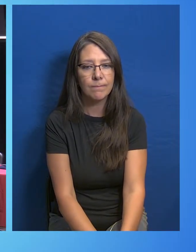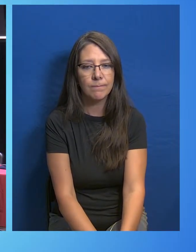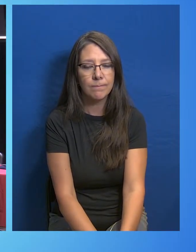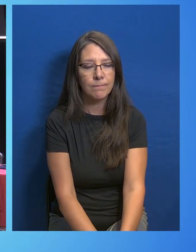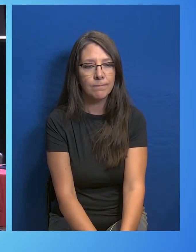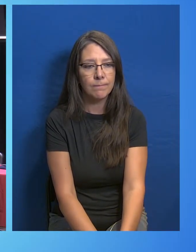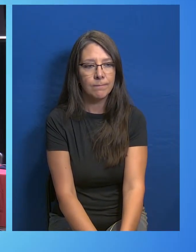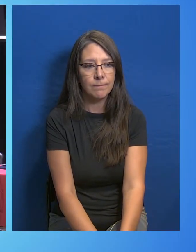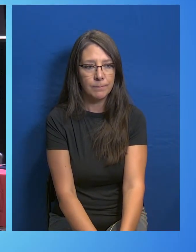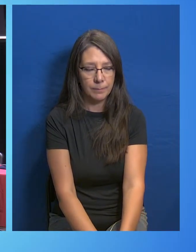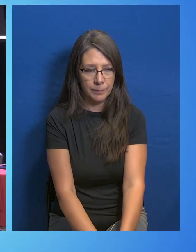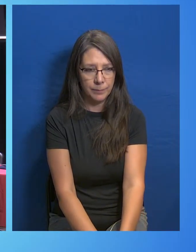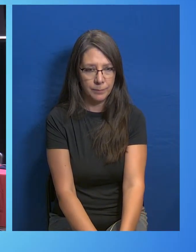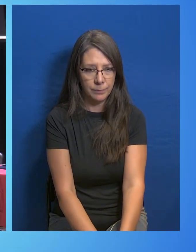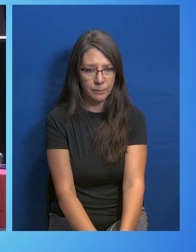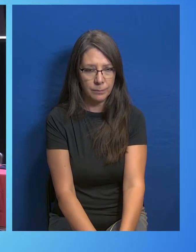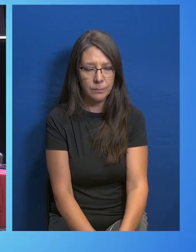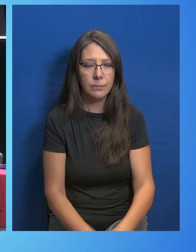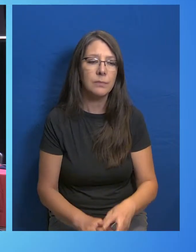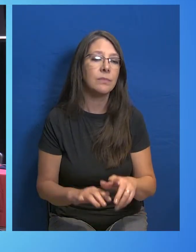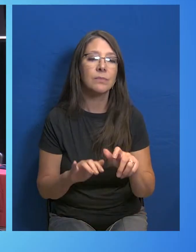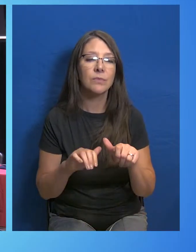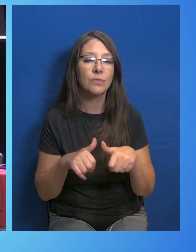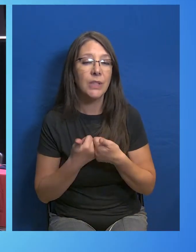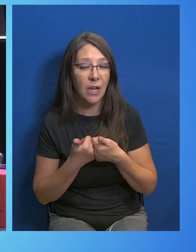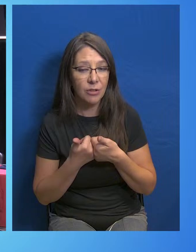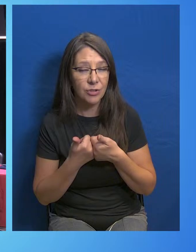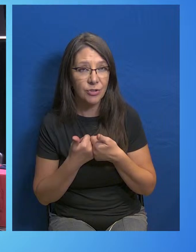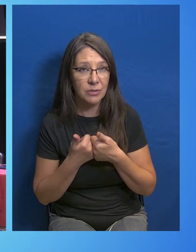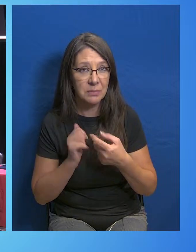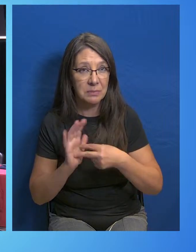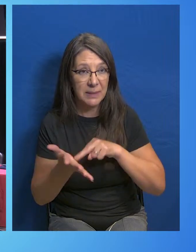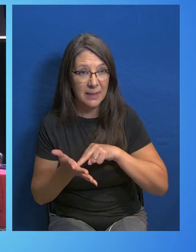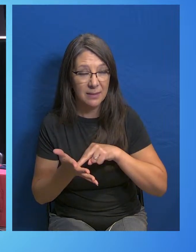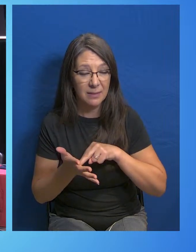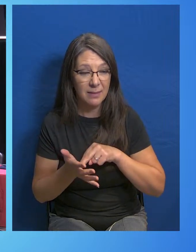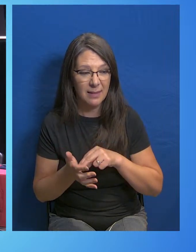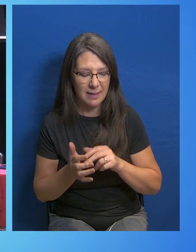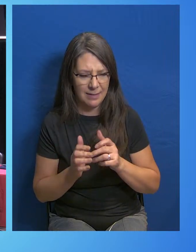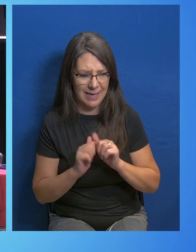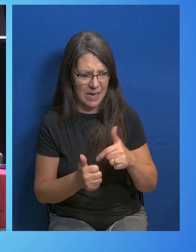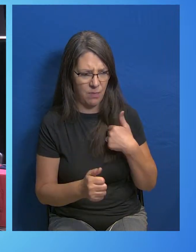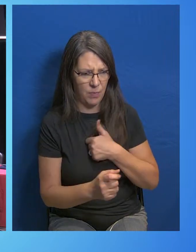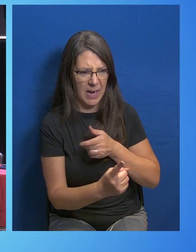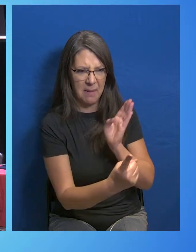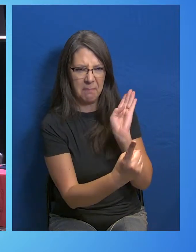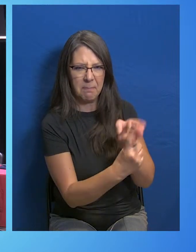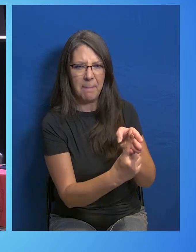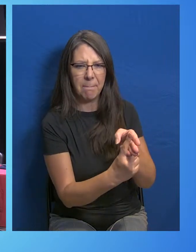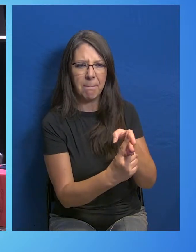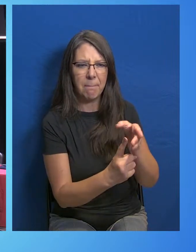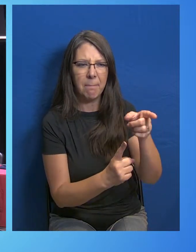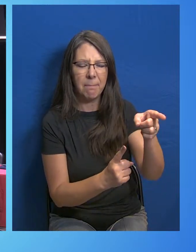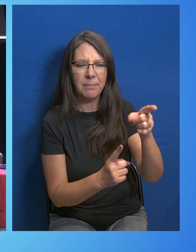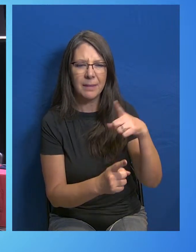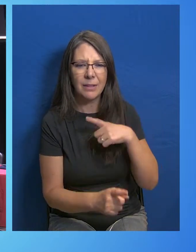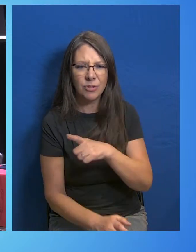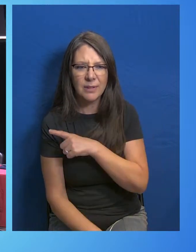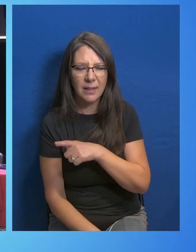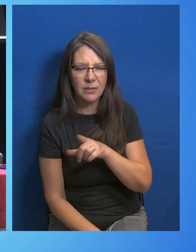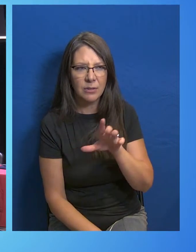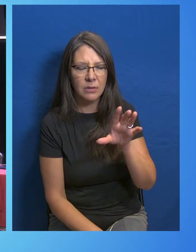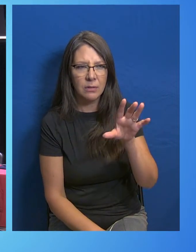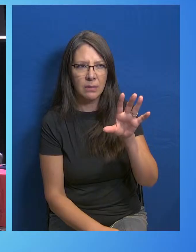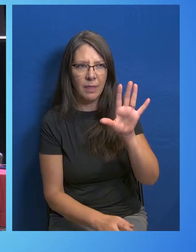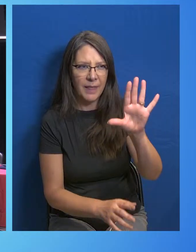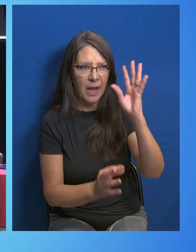So, a question. The challenge here I see is, can we convince the legislatures to their mindset for the future of this school